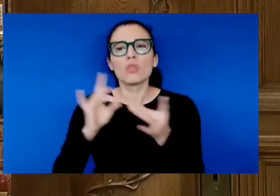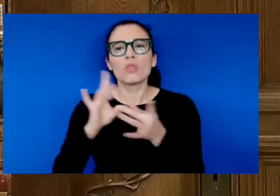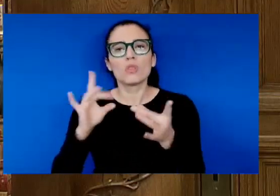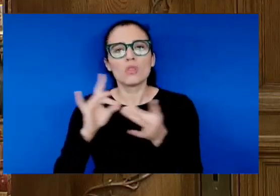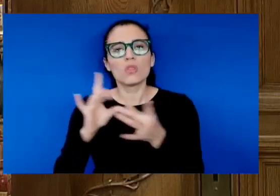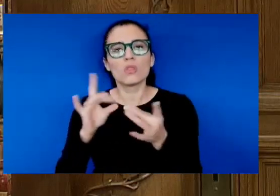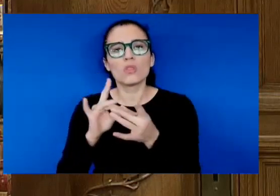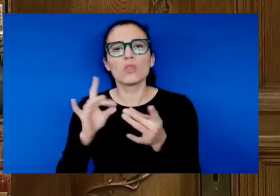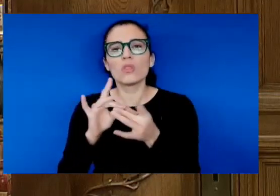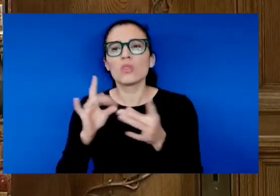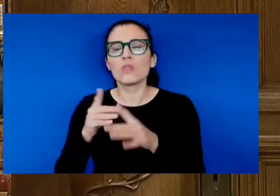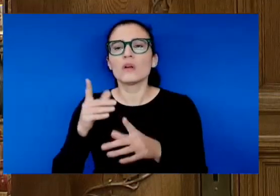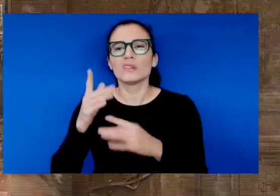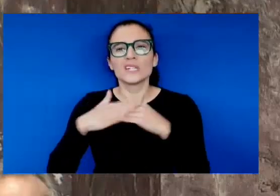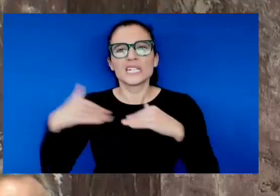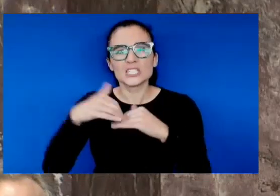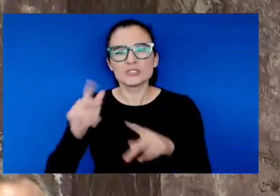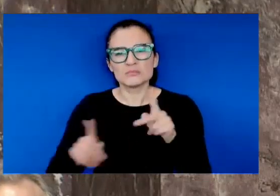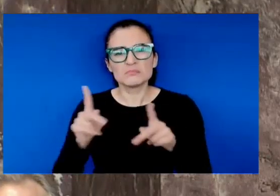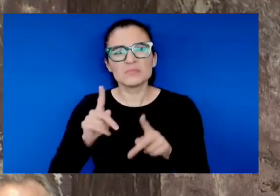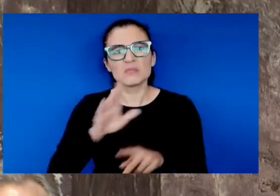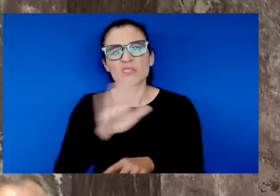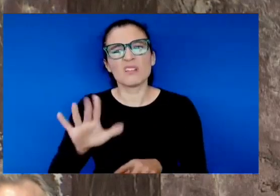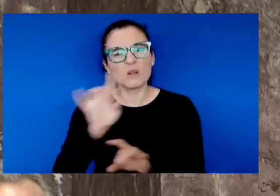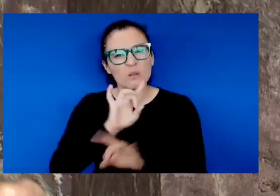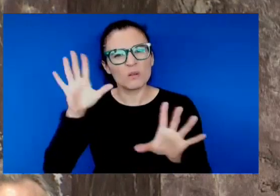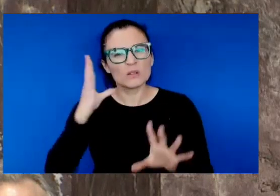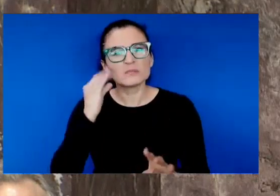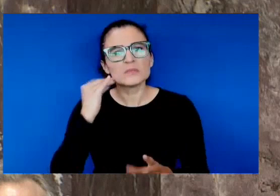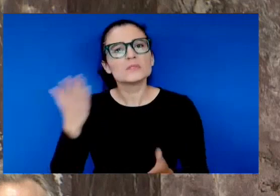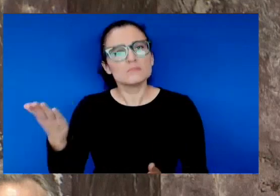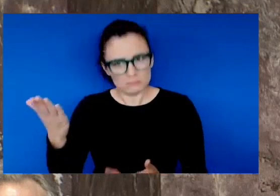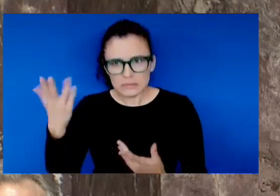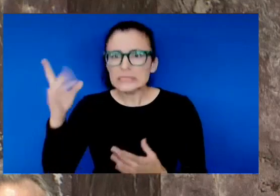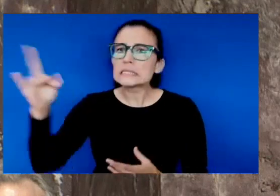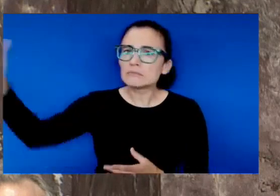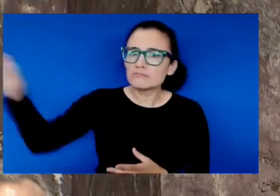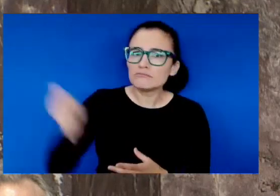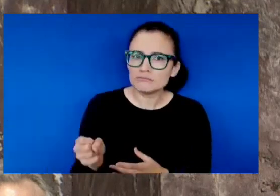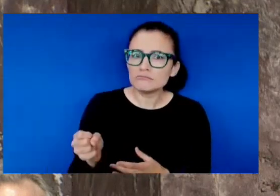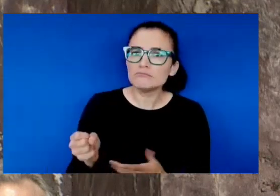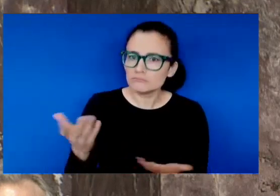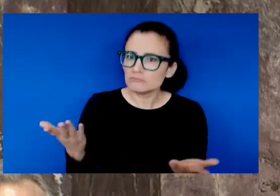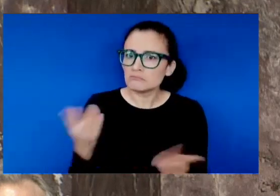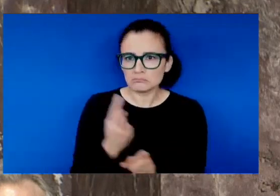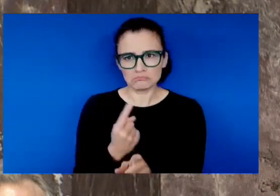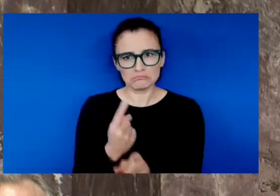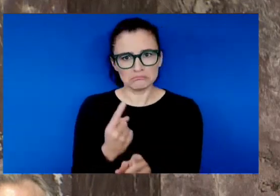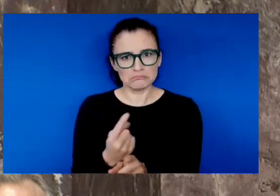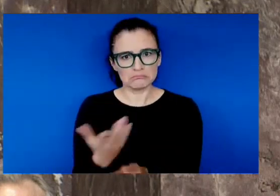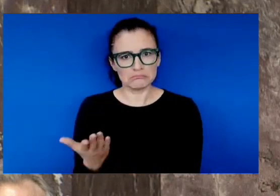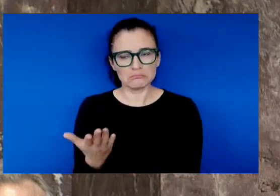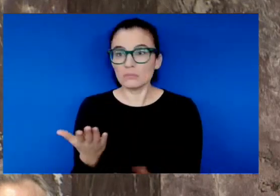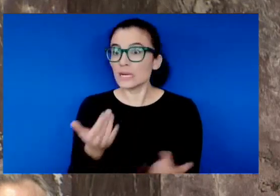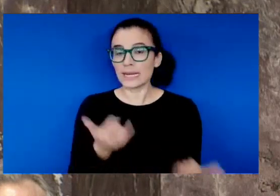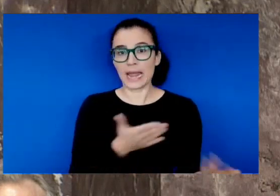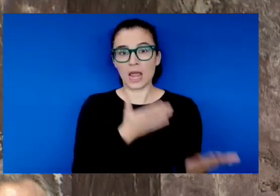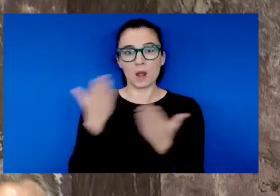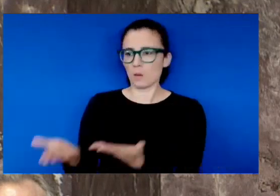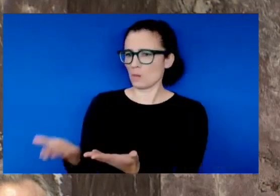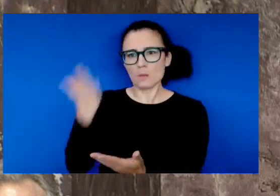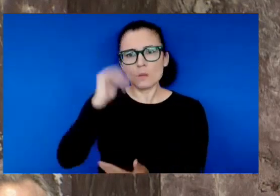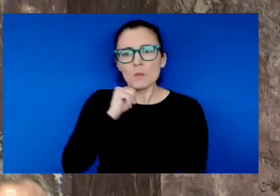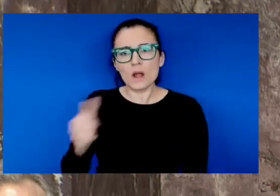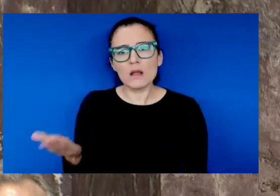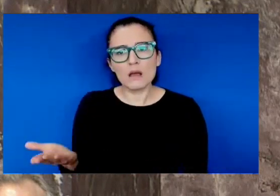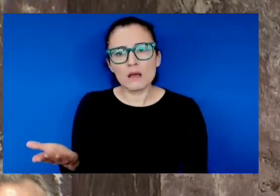Government House Leader. Thank you, Honourable Speaker. A statement like that coming from anyone, whether it's a teacher or someone in our communities,